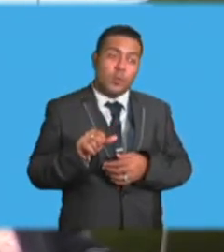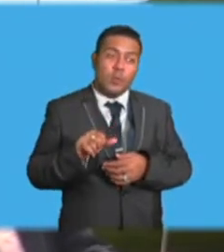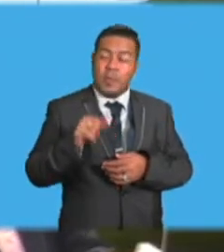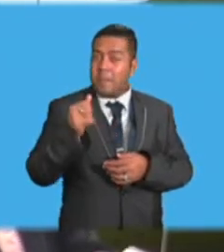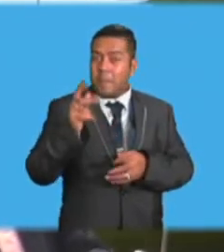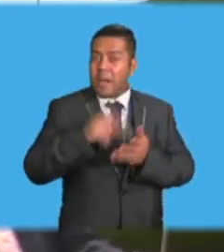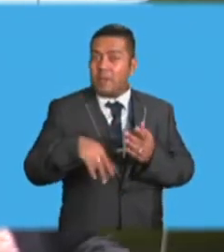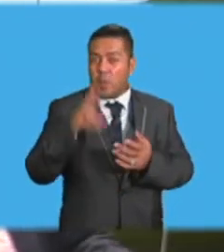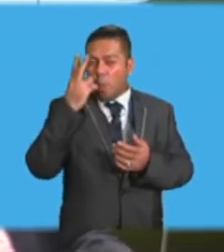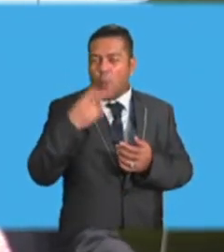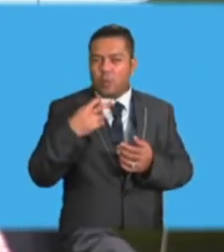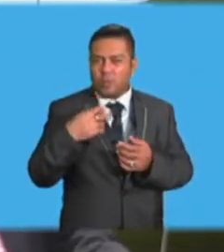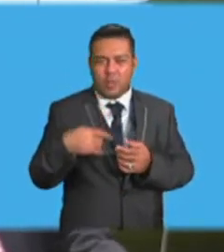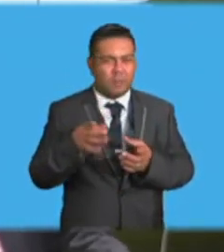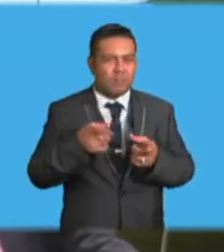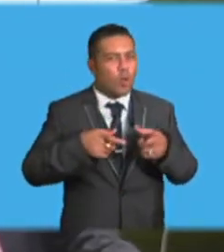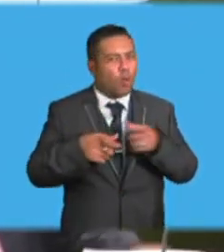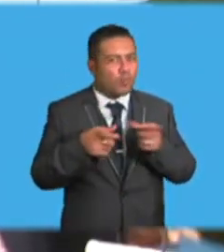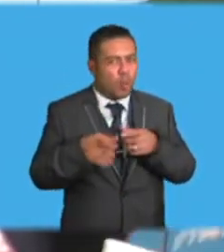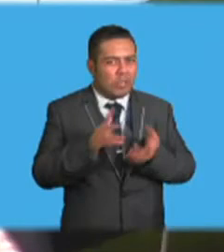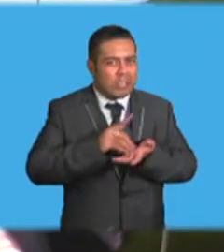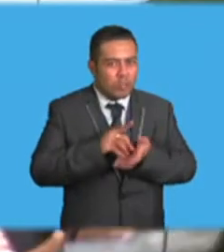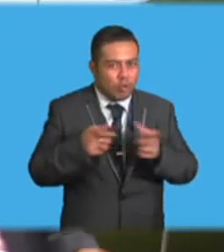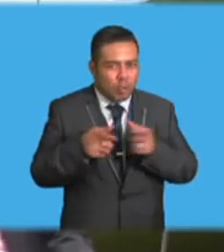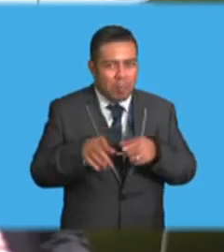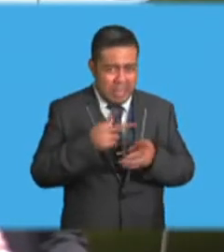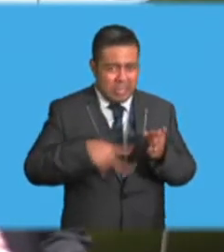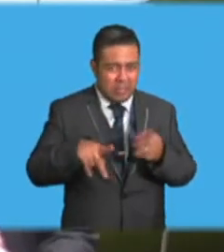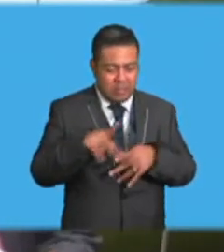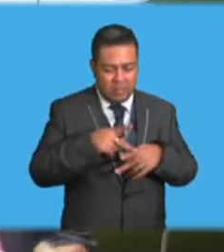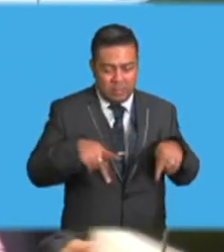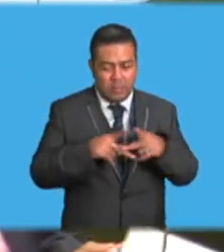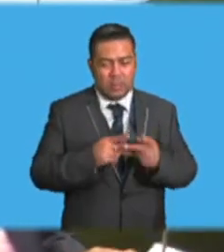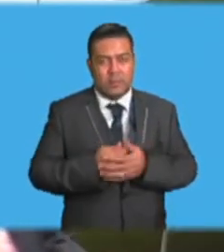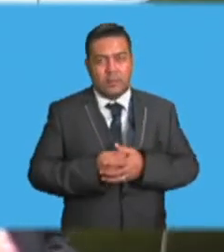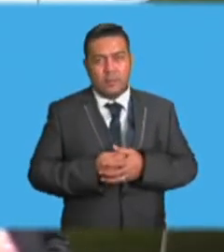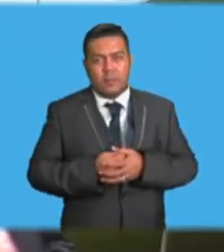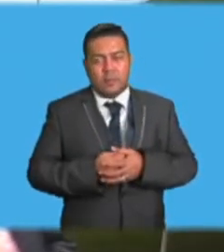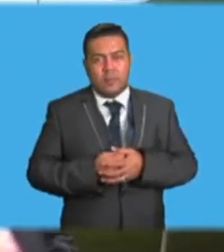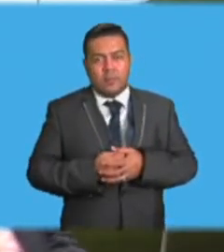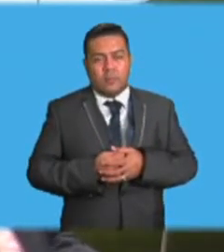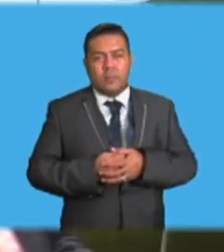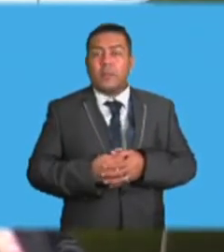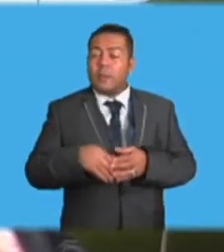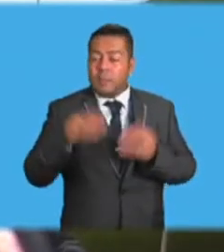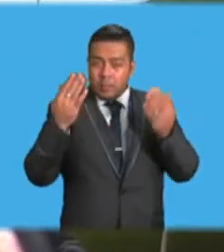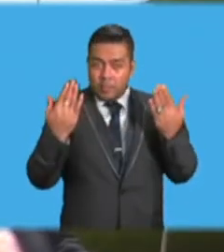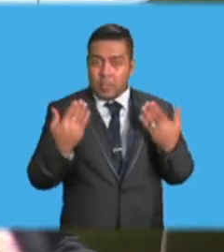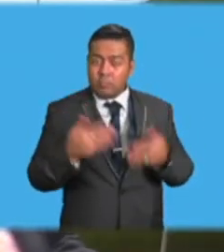site, which is next to the Vatuwaqa cemetery. It's a small piece of land that has been chalked out. Madam